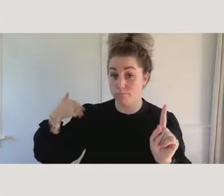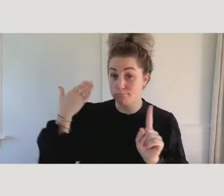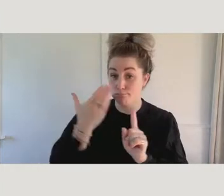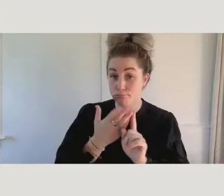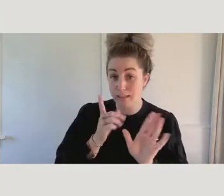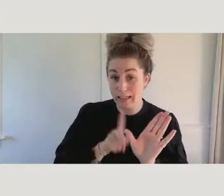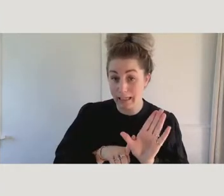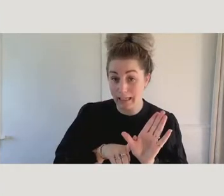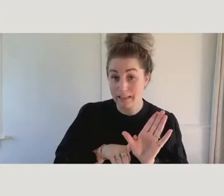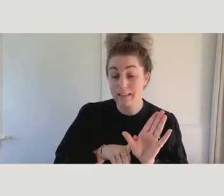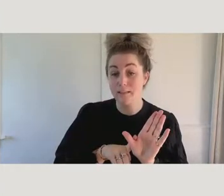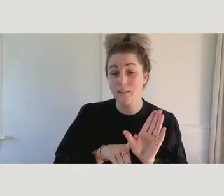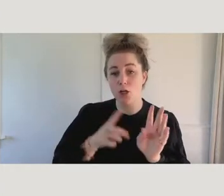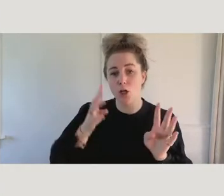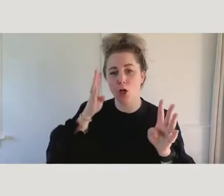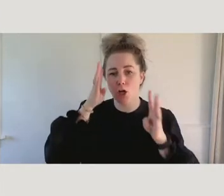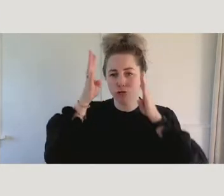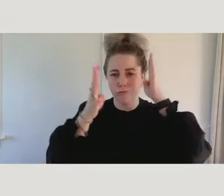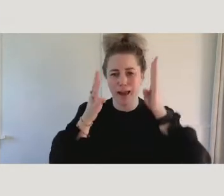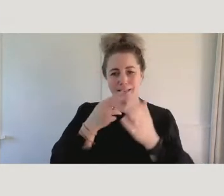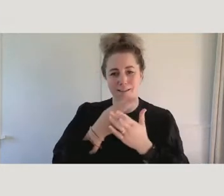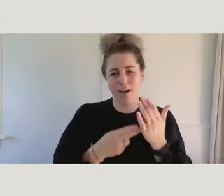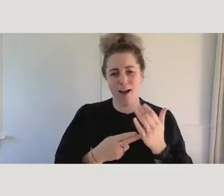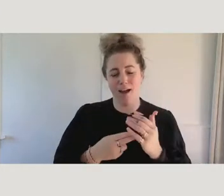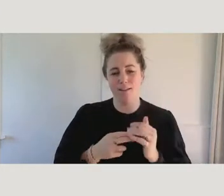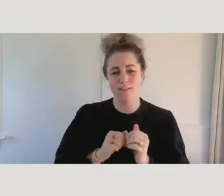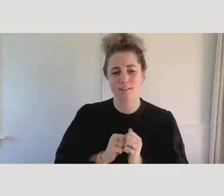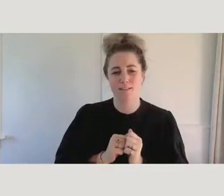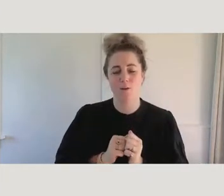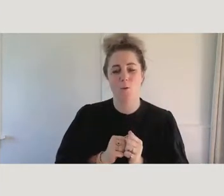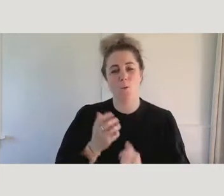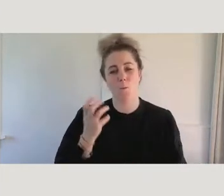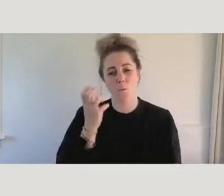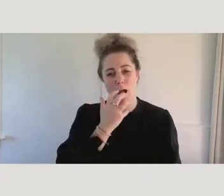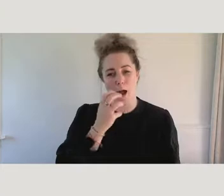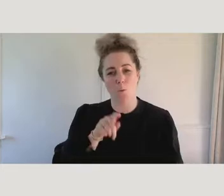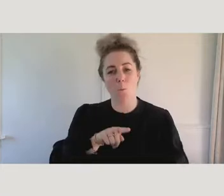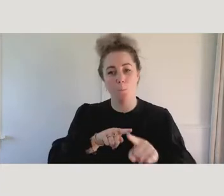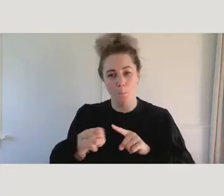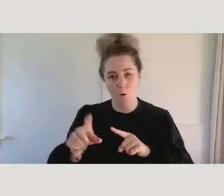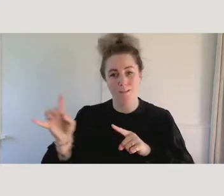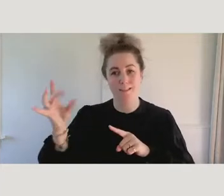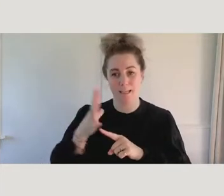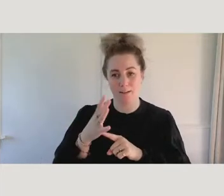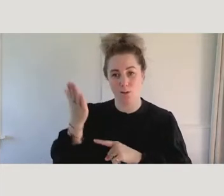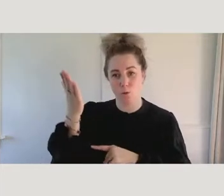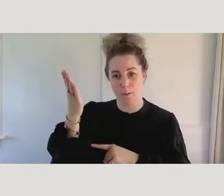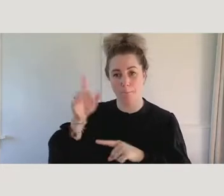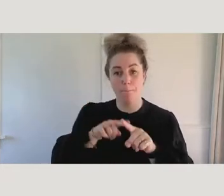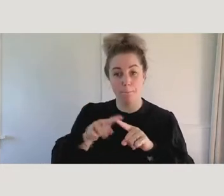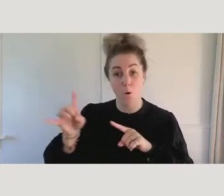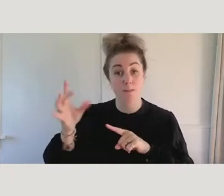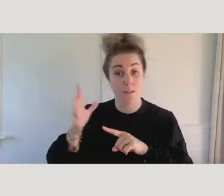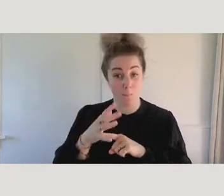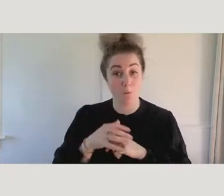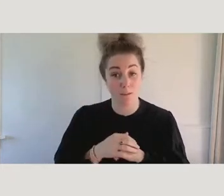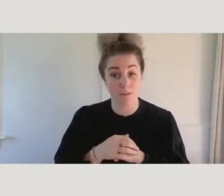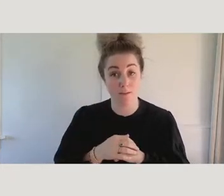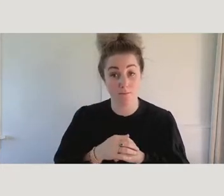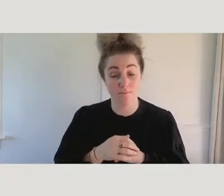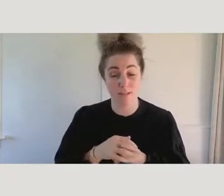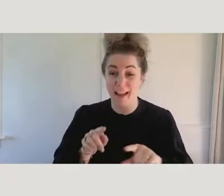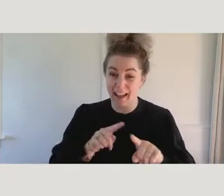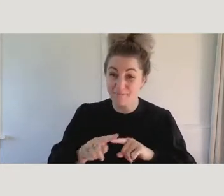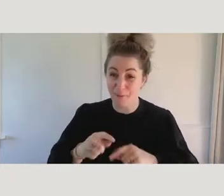the creative arts stuff would be would be the most significant and the most important and the most that he